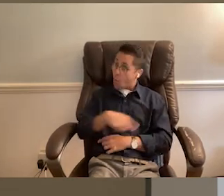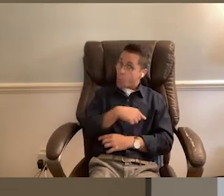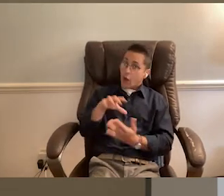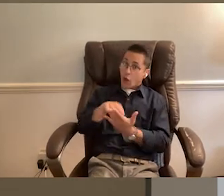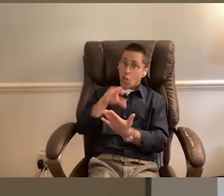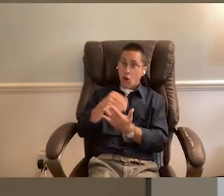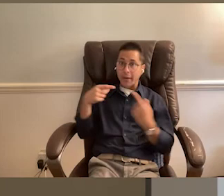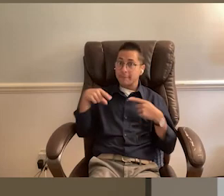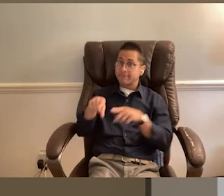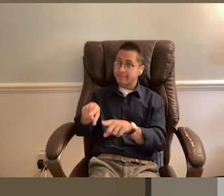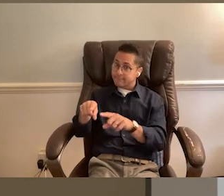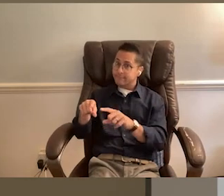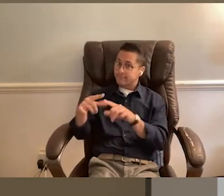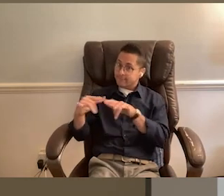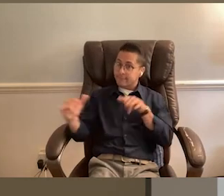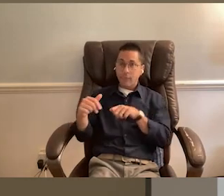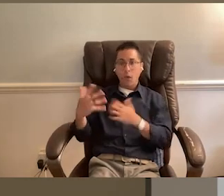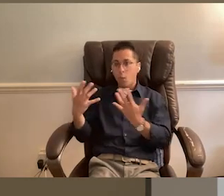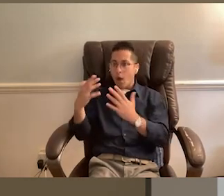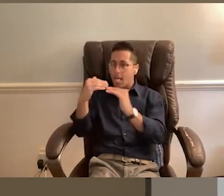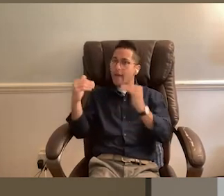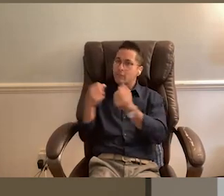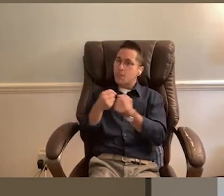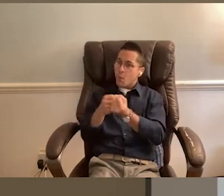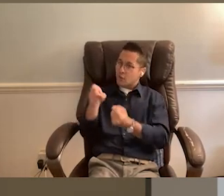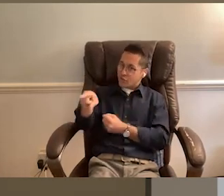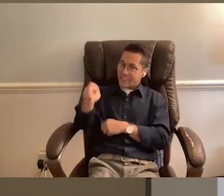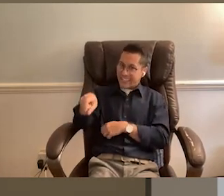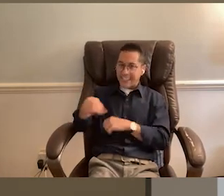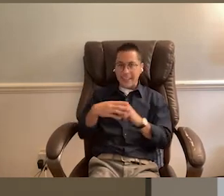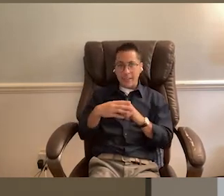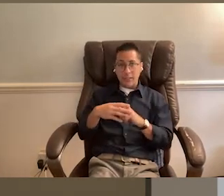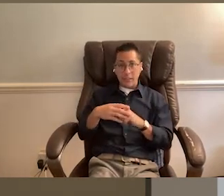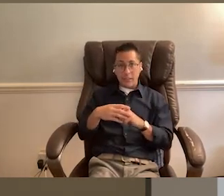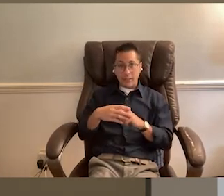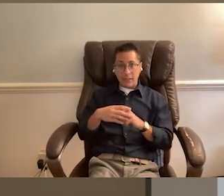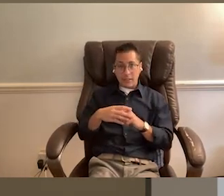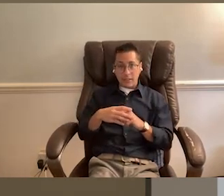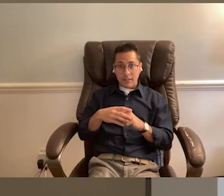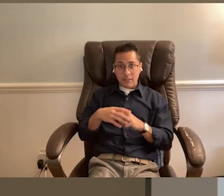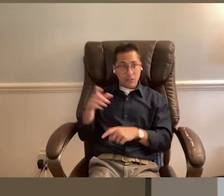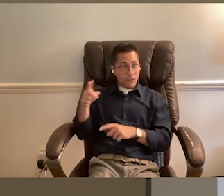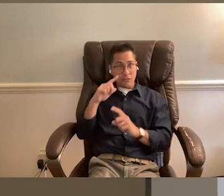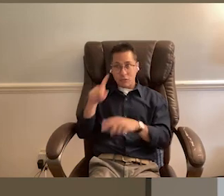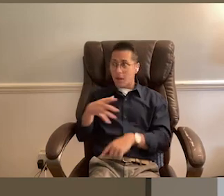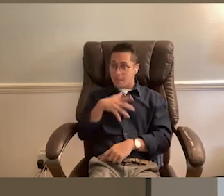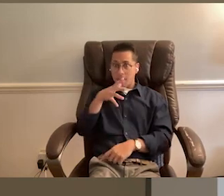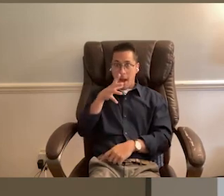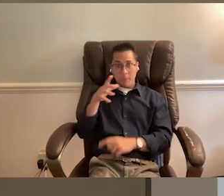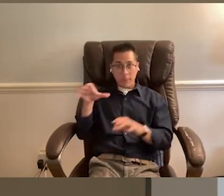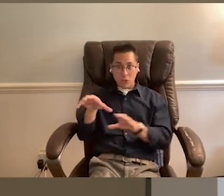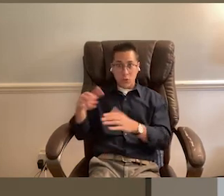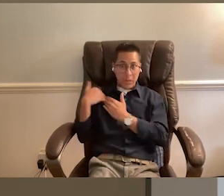somebody wants to live on campus and needs more personal care services, they're welcome to have an aide, and we can kind of coordinate, making sure they have access to the Okay, room. so there are